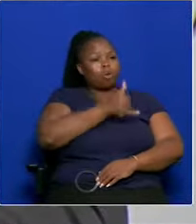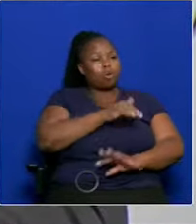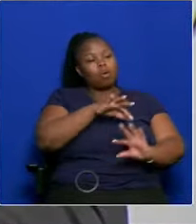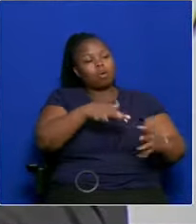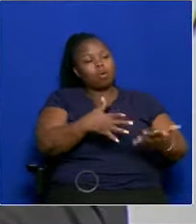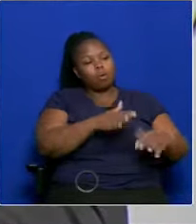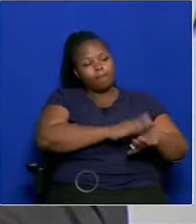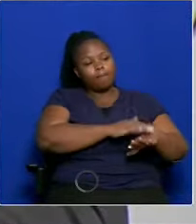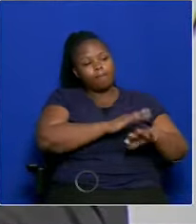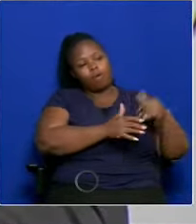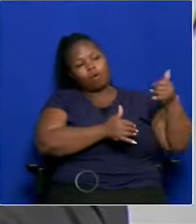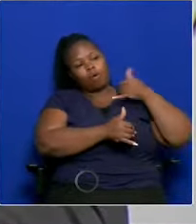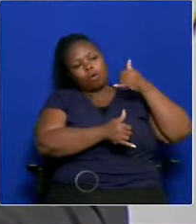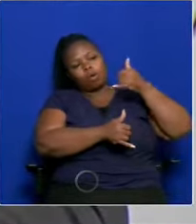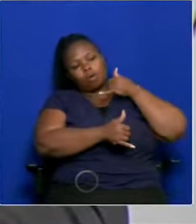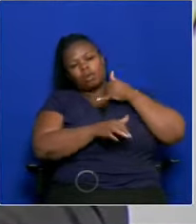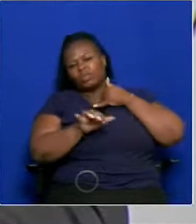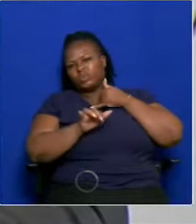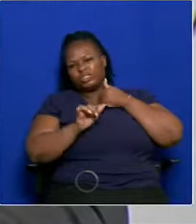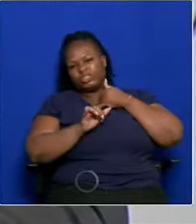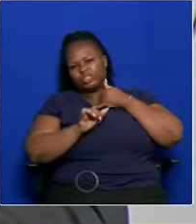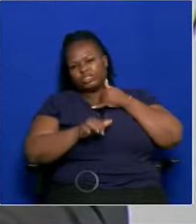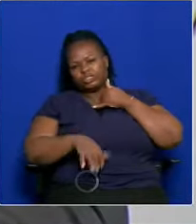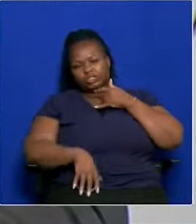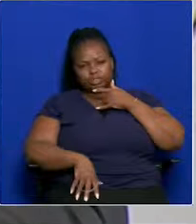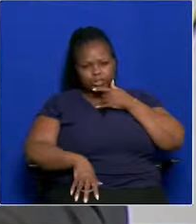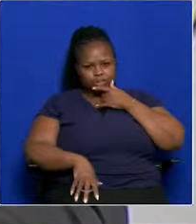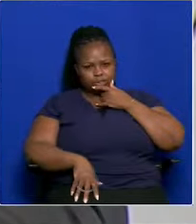he calling you more?